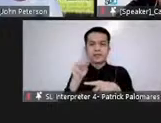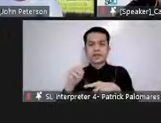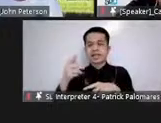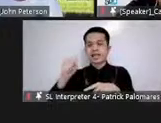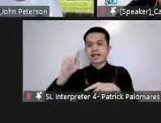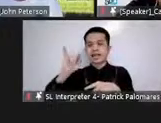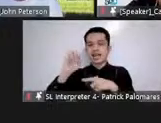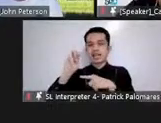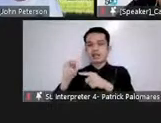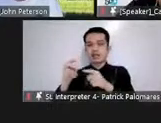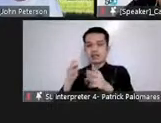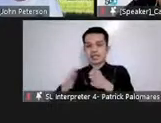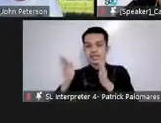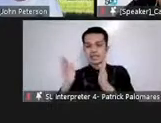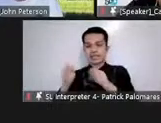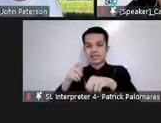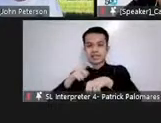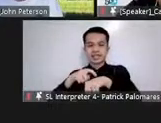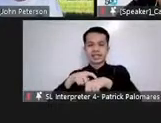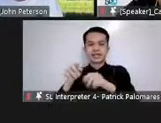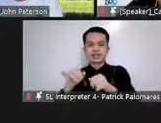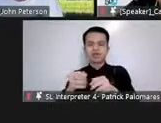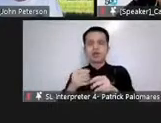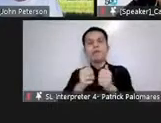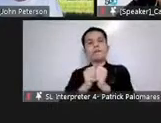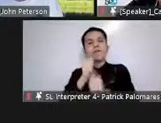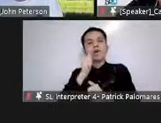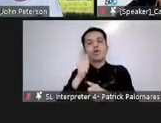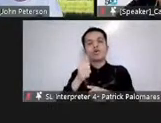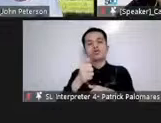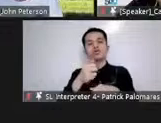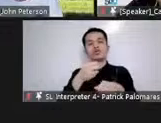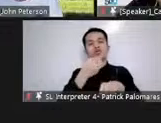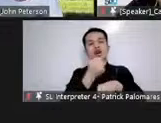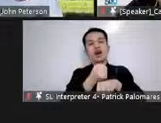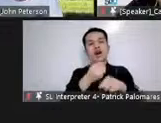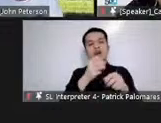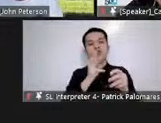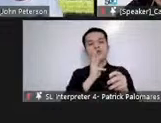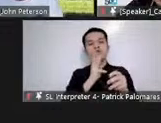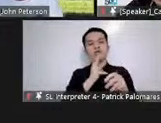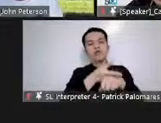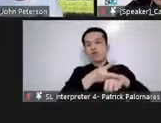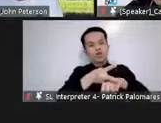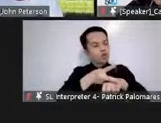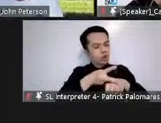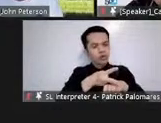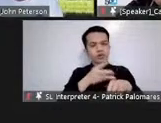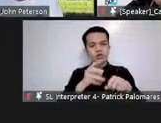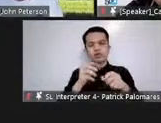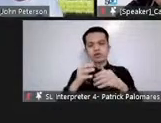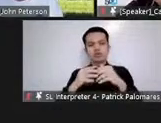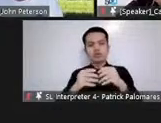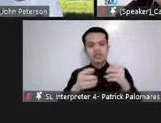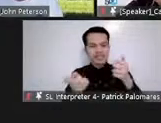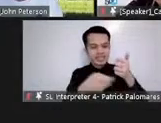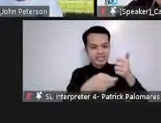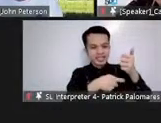period, most of the hardwoods in Cavite have been harvested to build these boats. And when